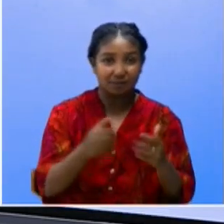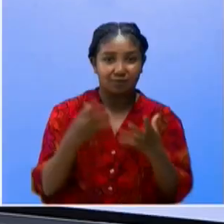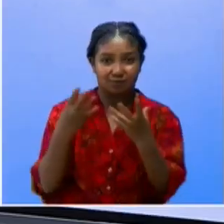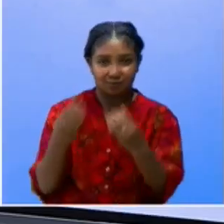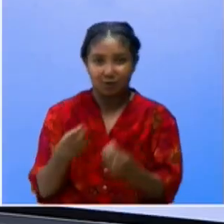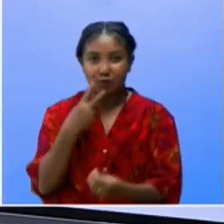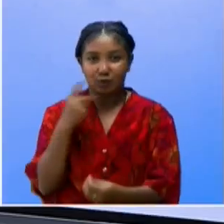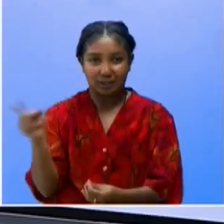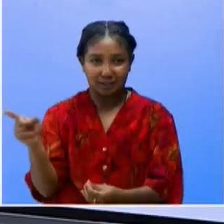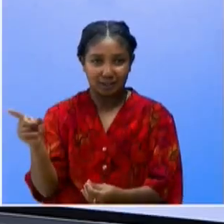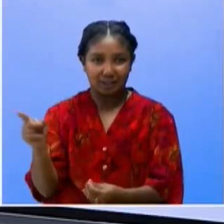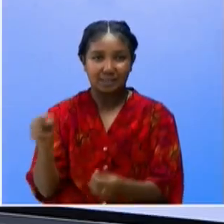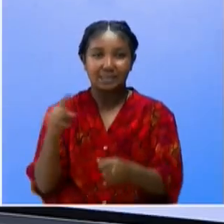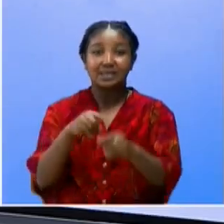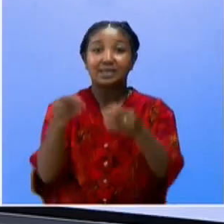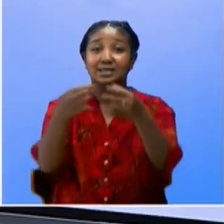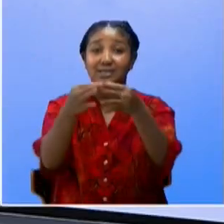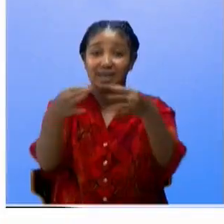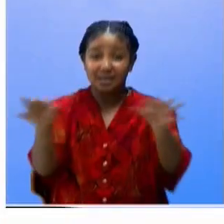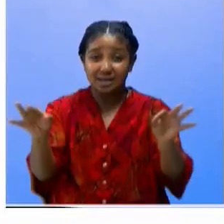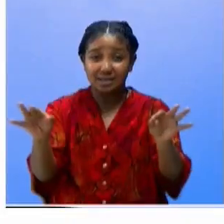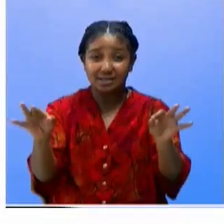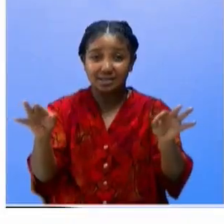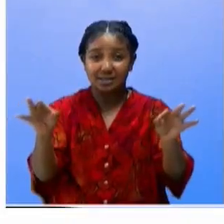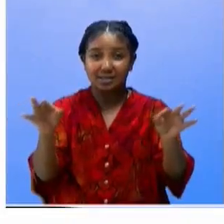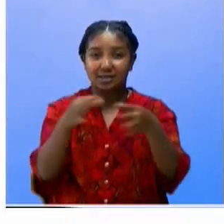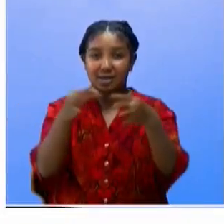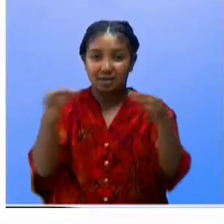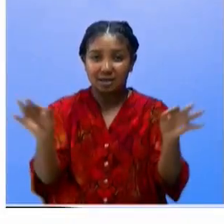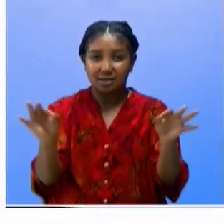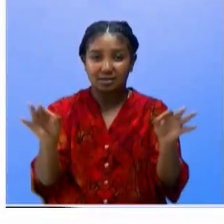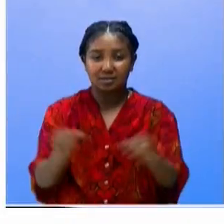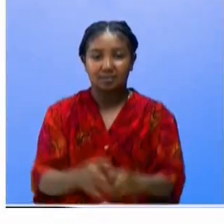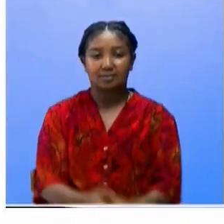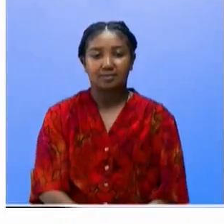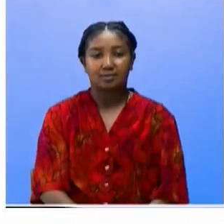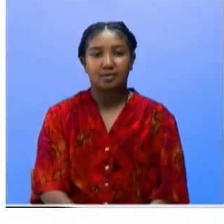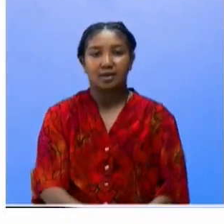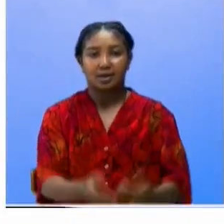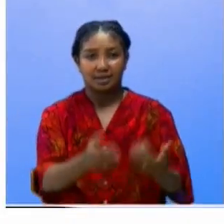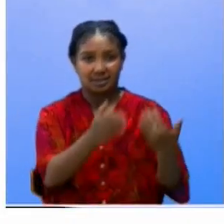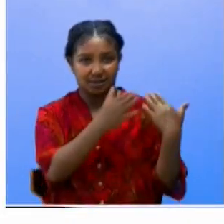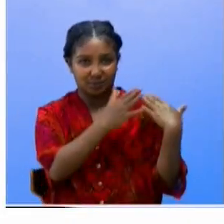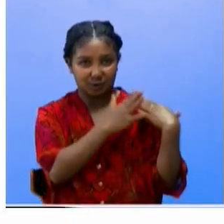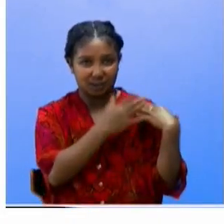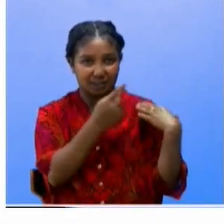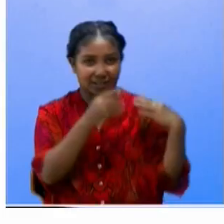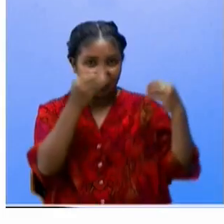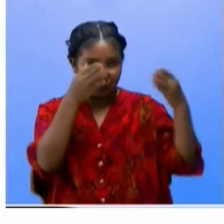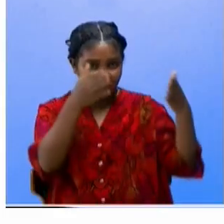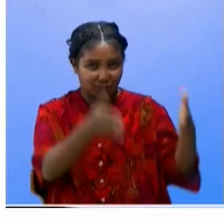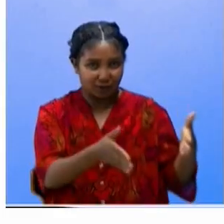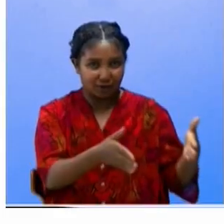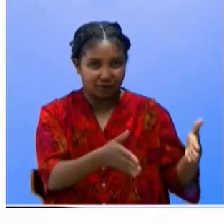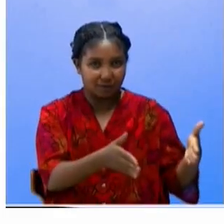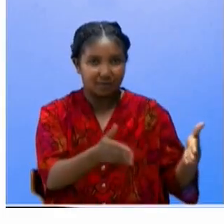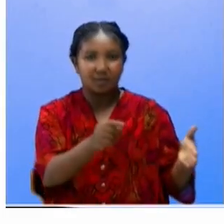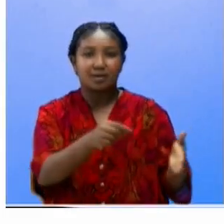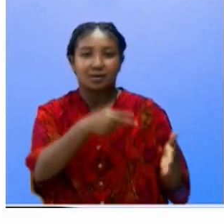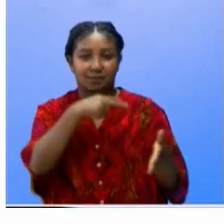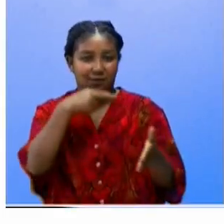Look, in this sentence, this subject, this one is